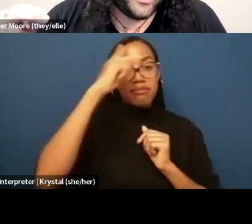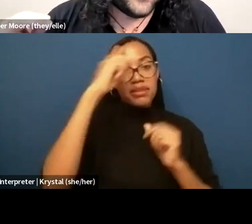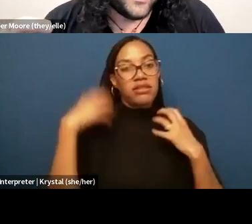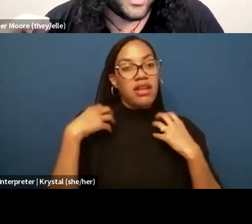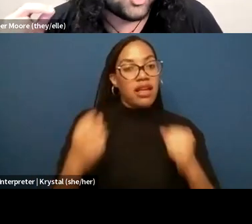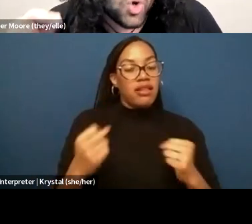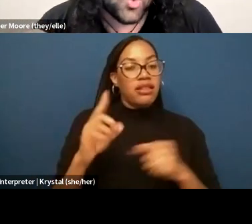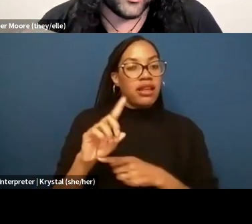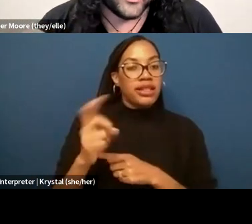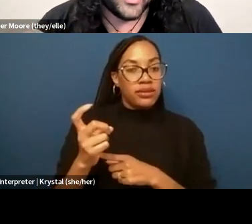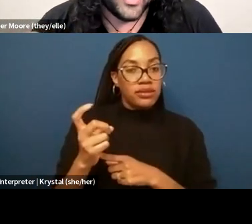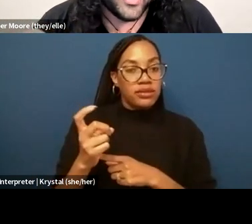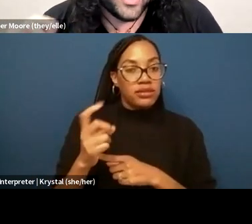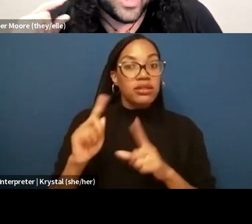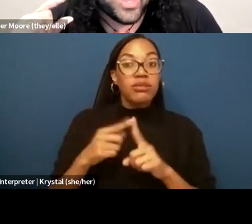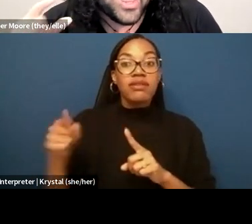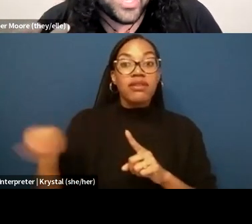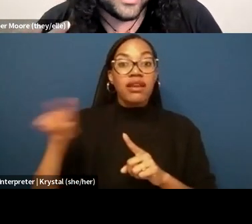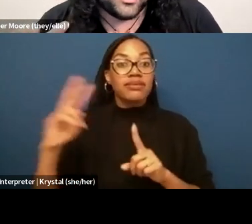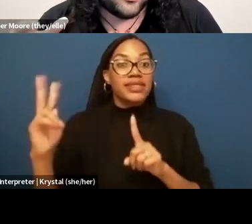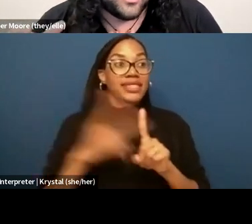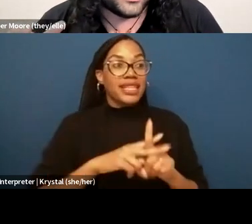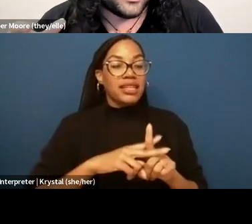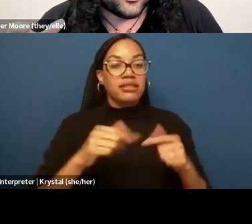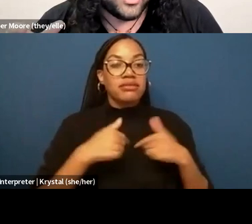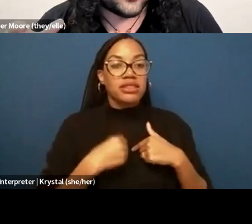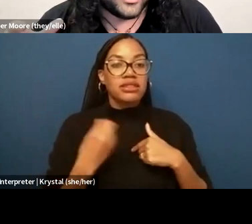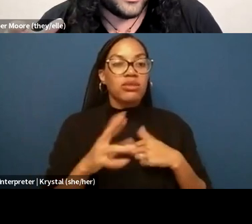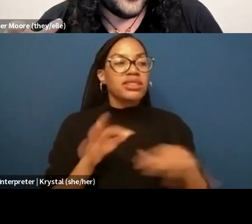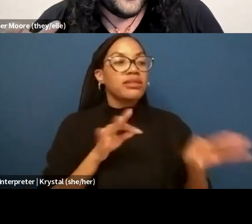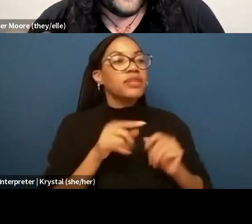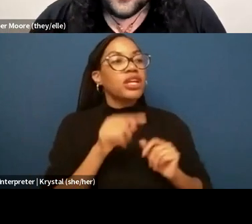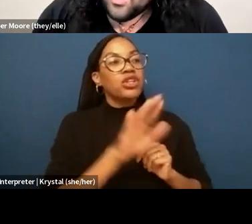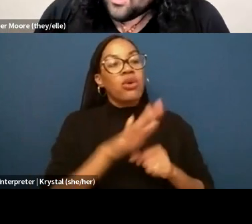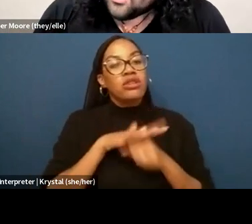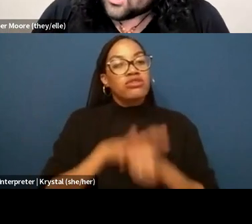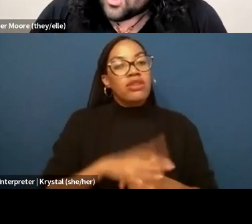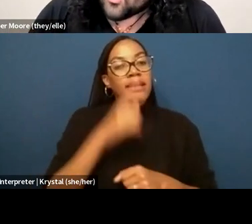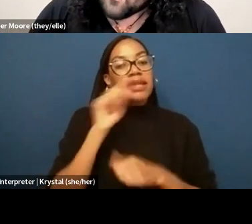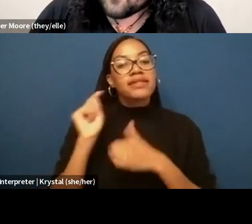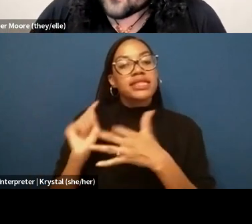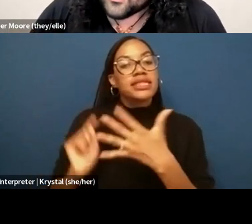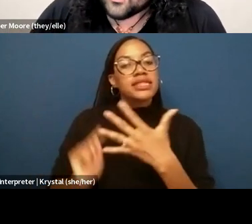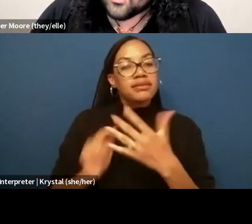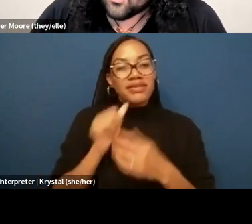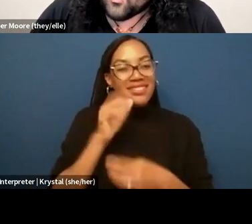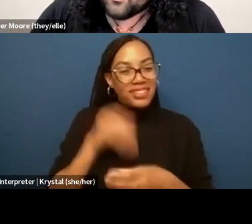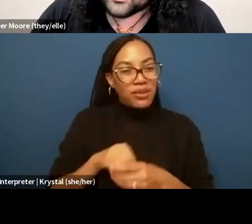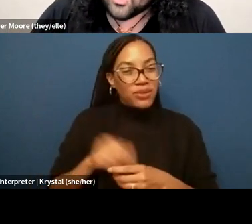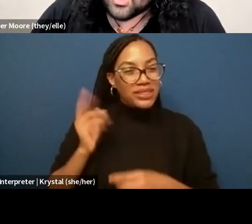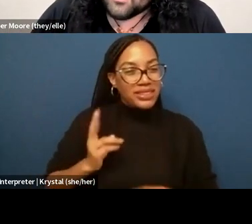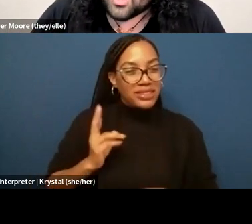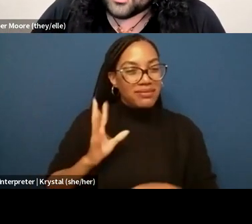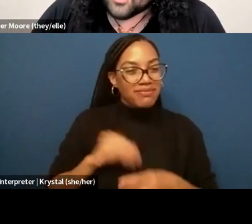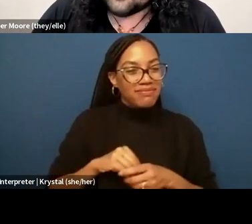assigned and told that this is what defines my distress, right? So when